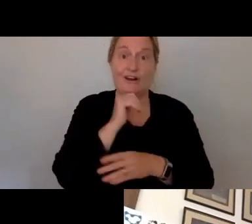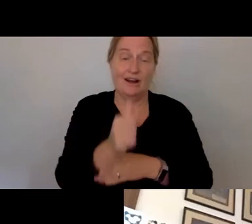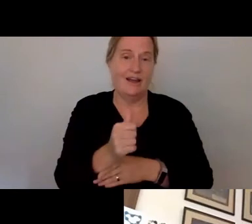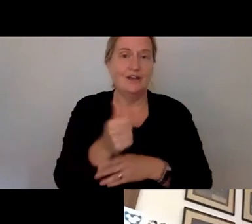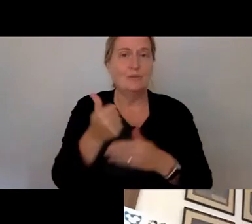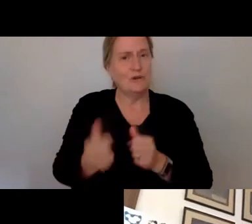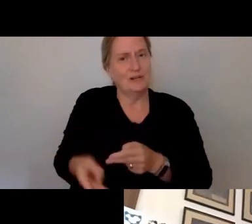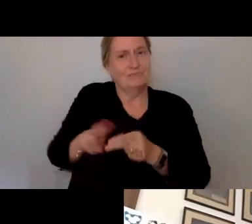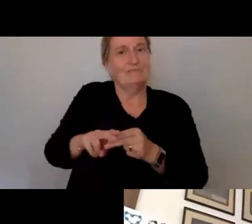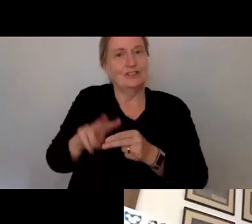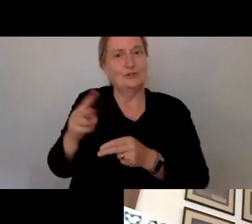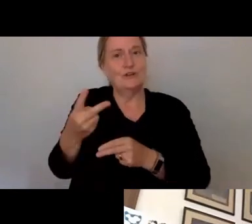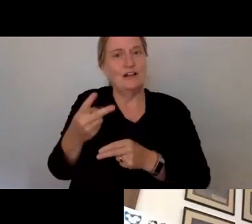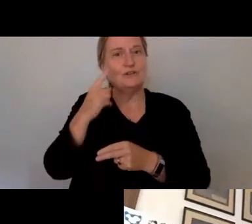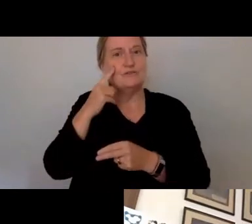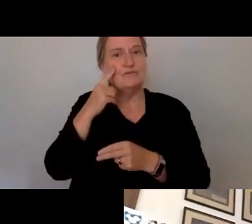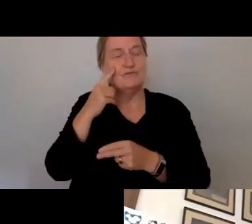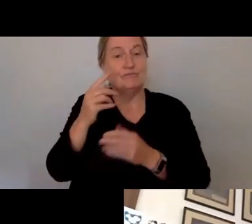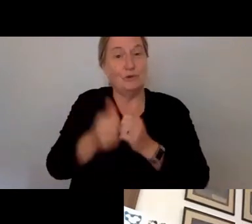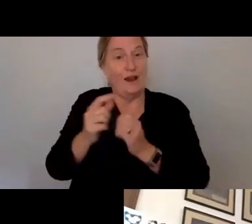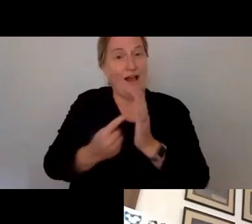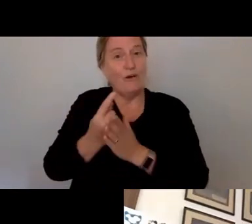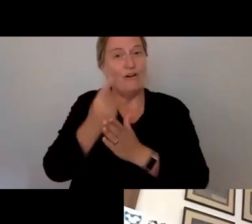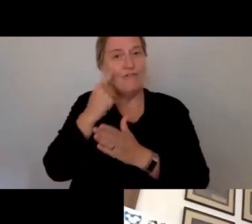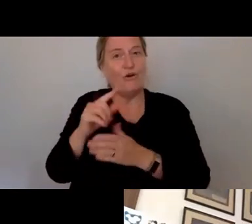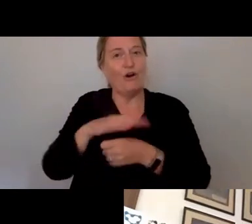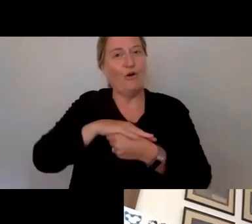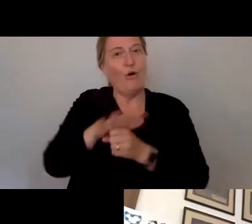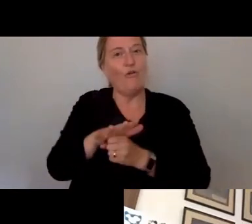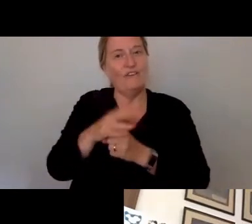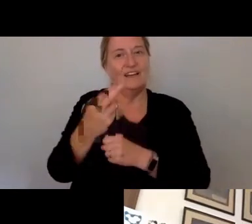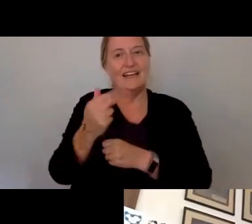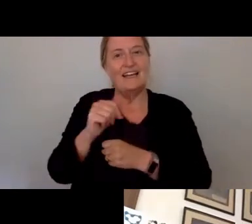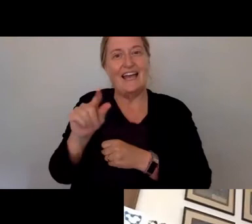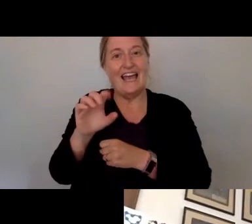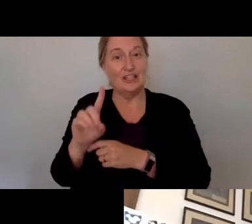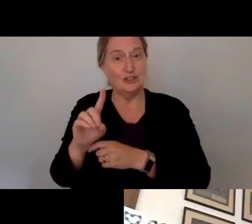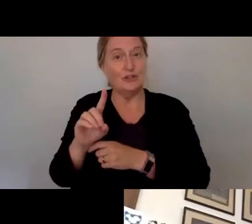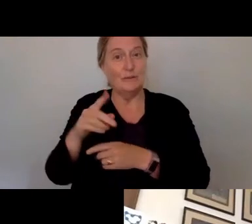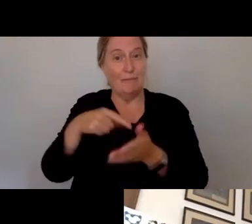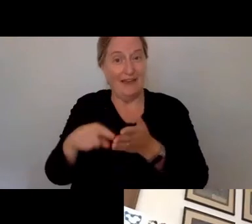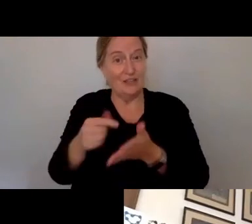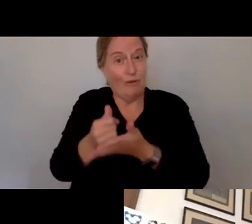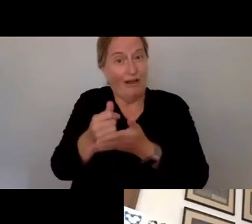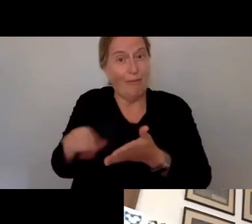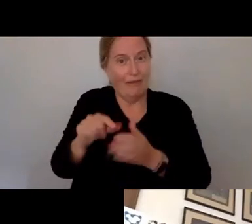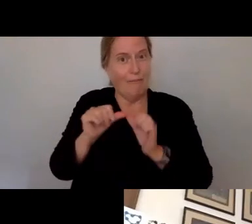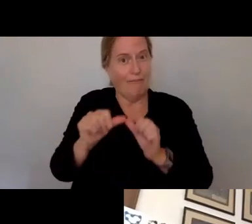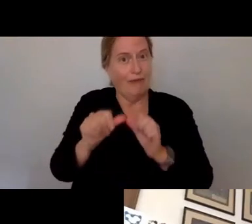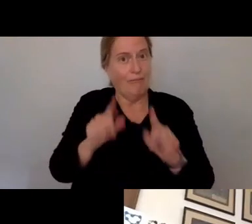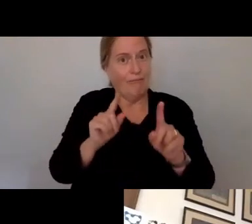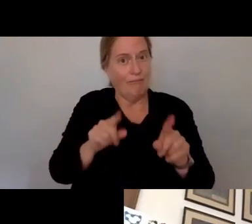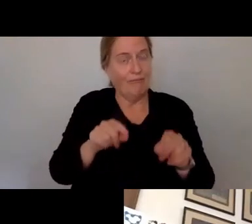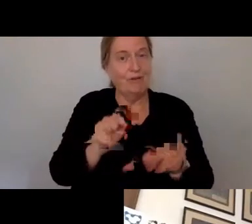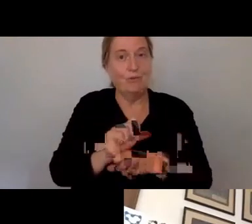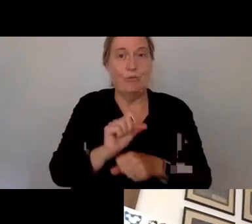pay. And that's been quite challenging. And so when you have to slog through, money issues